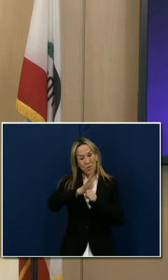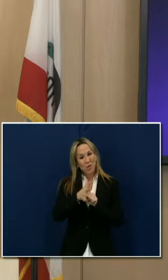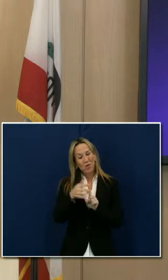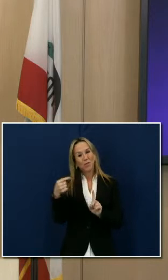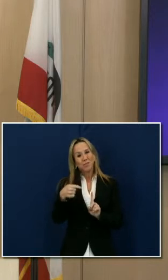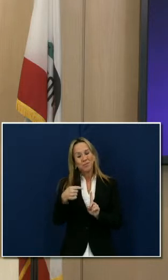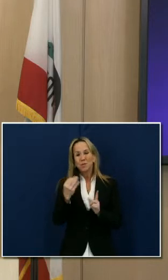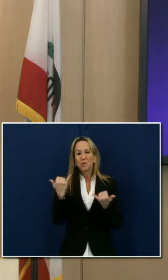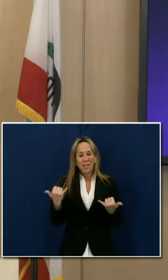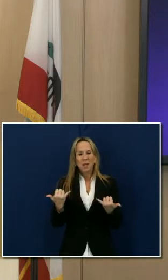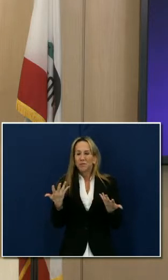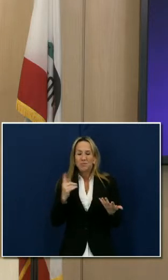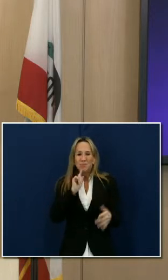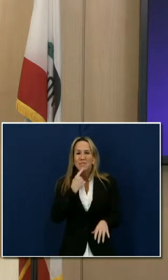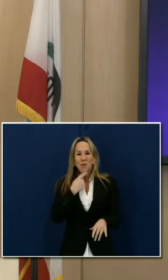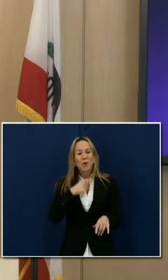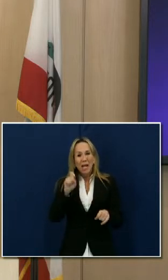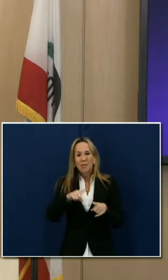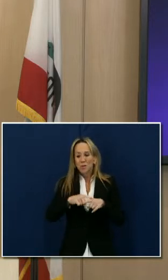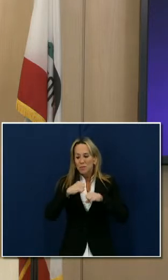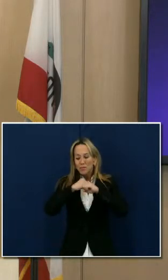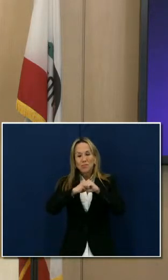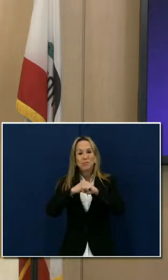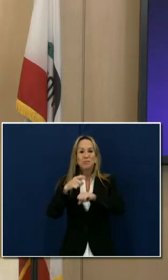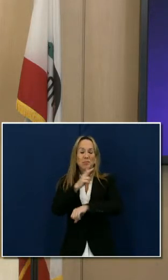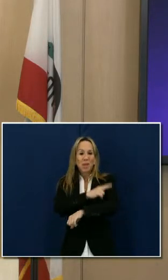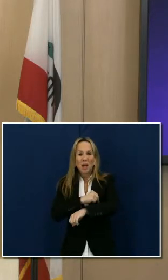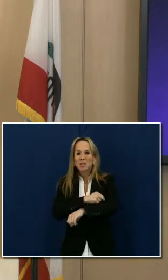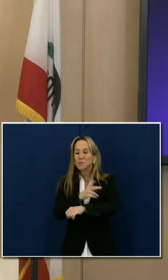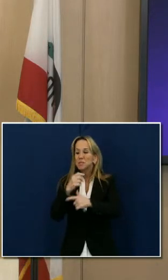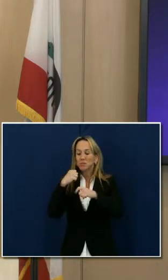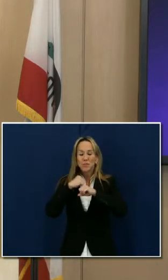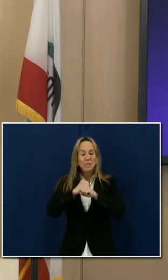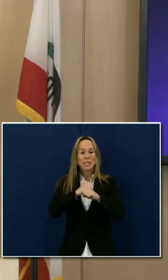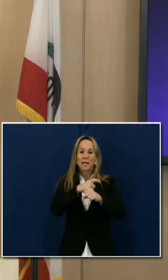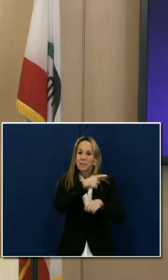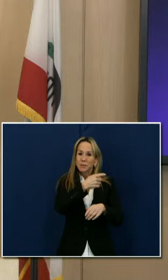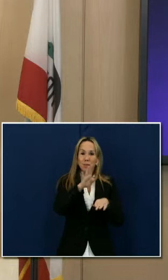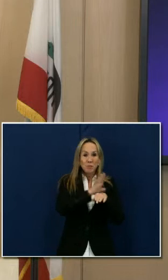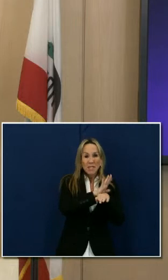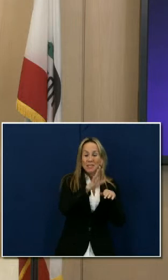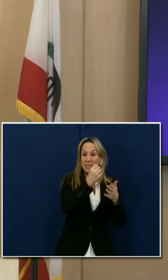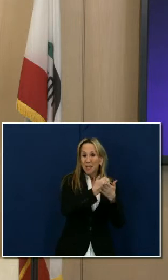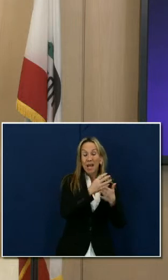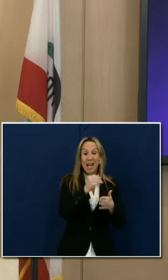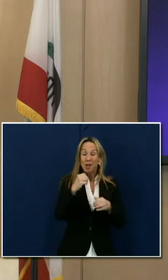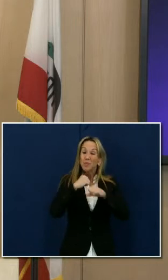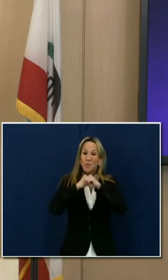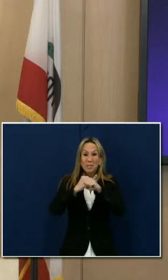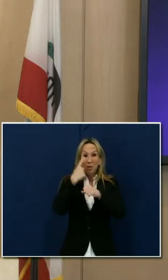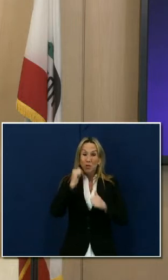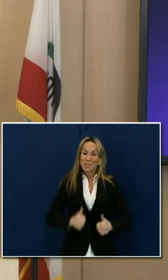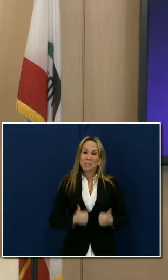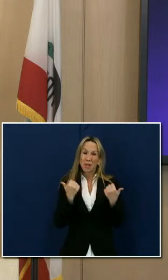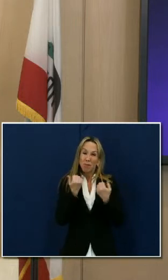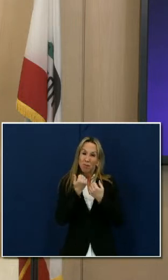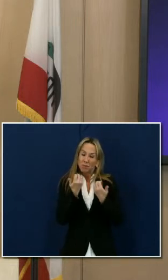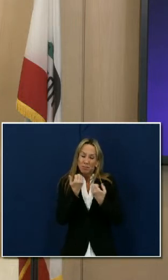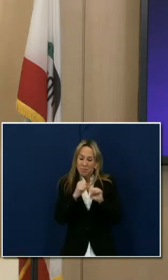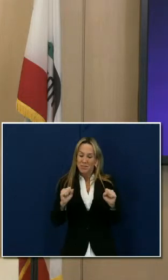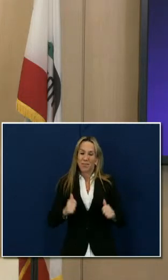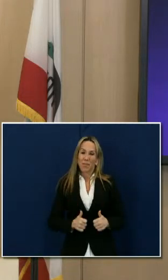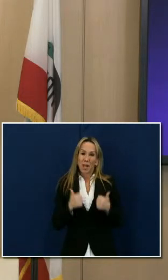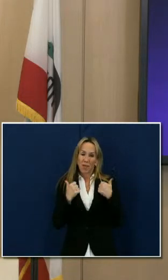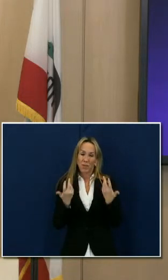to protect our hospital system, to protect our small businesses and our economy, but also to save lives. And we hope that everyone will come